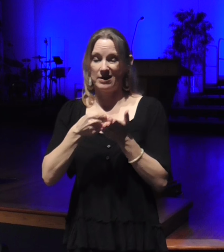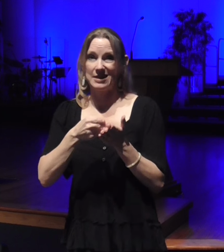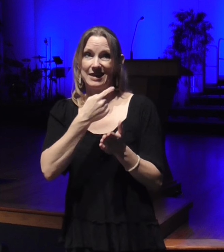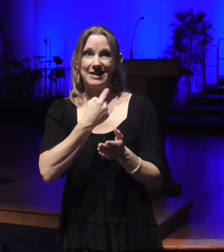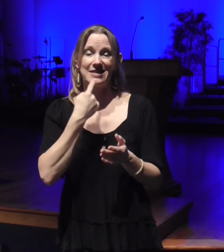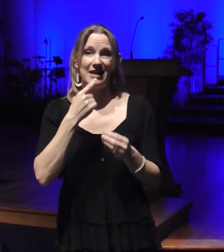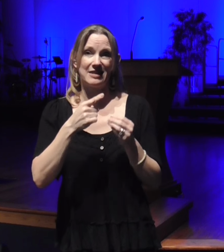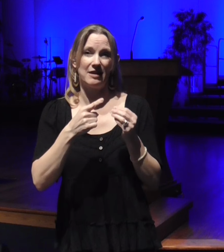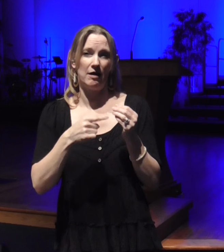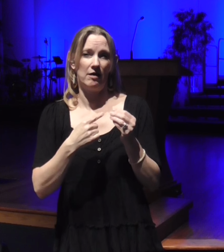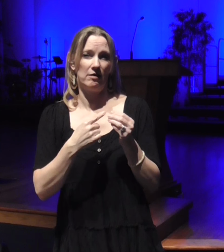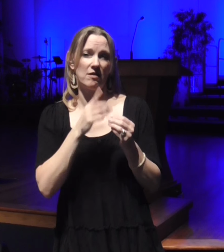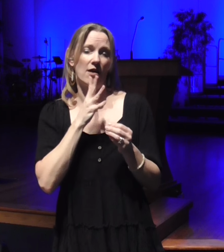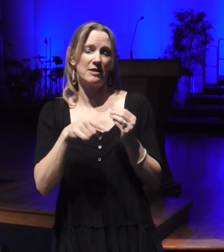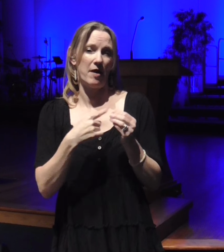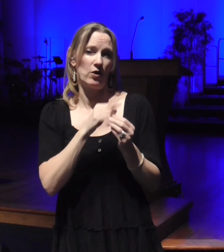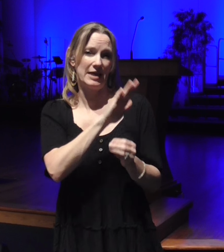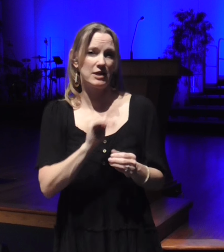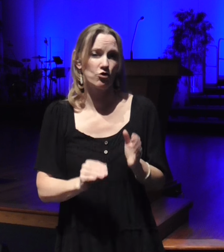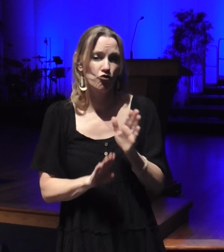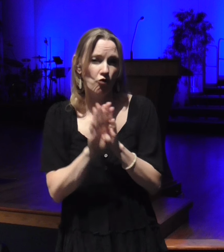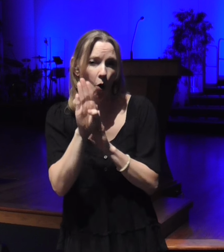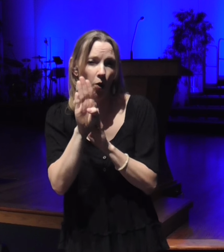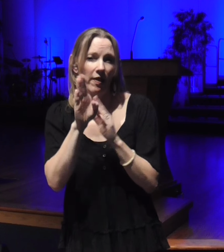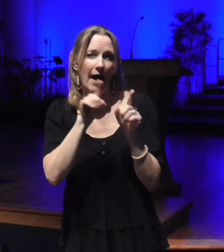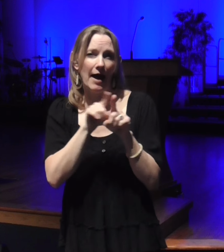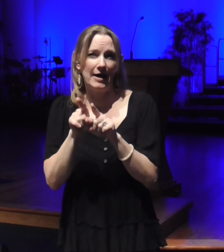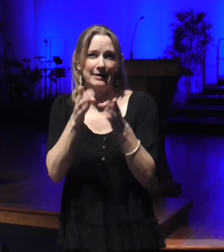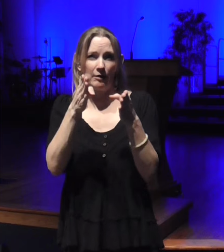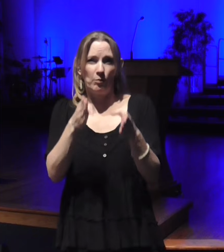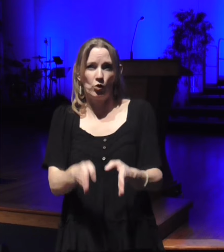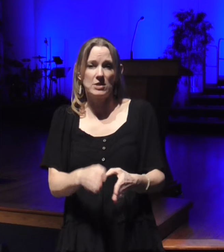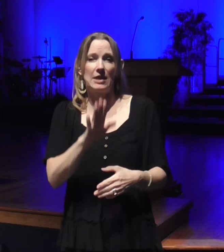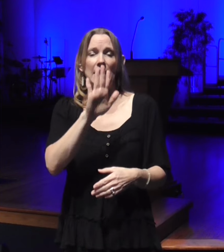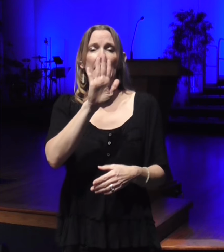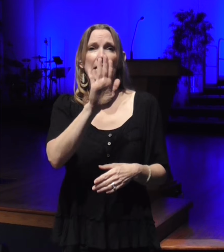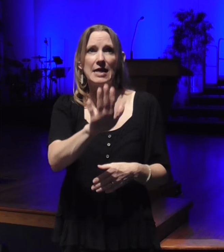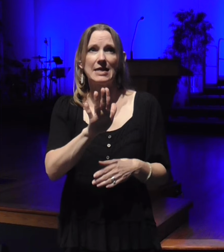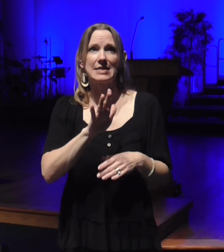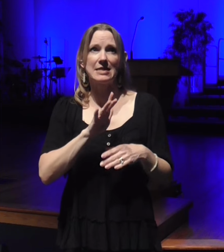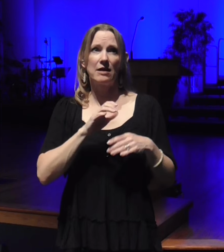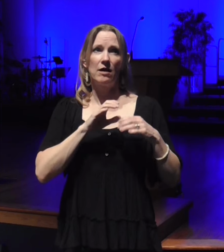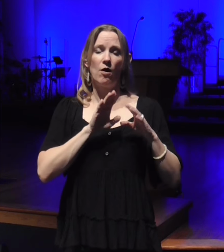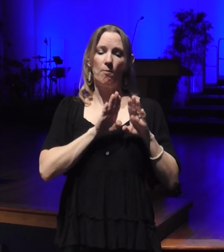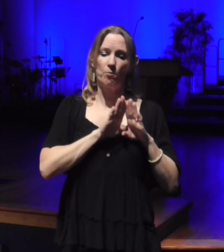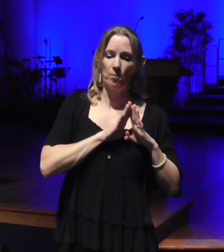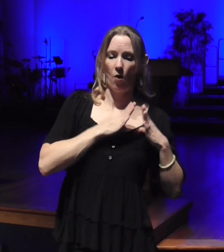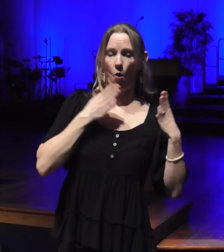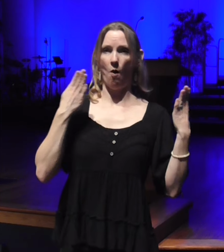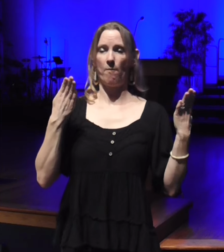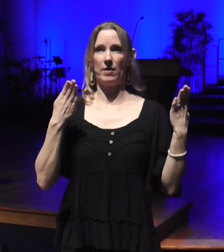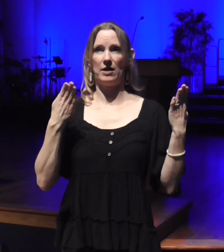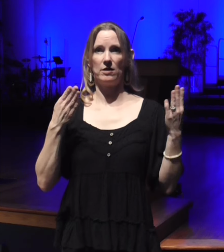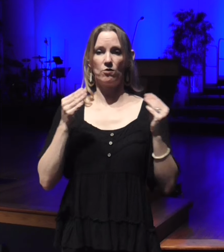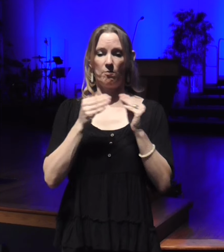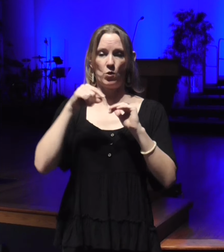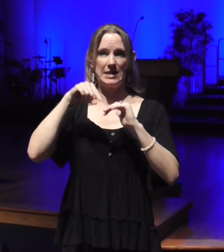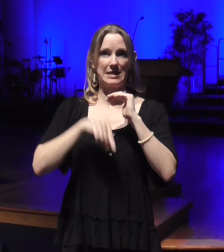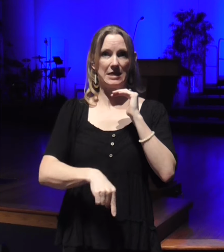his immense growth as a human being and his breaking open into a greater realization